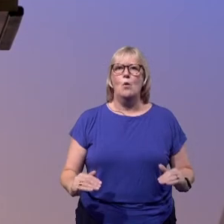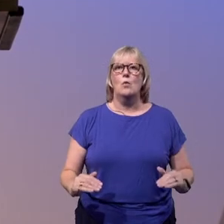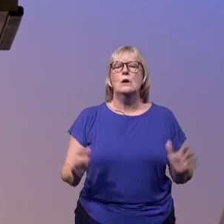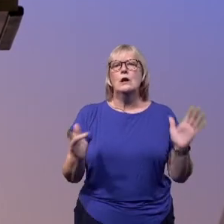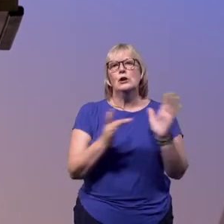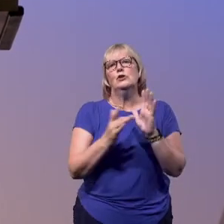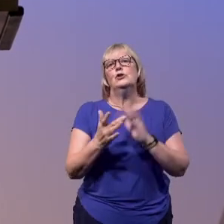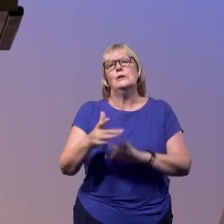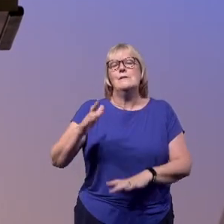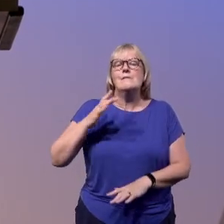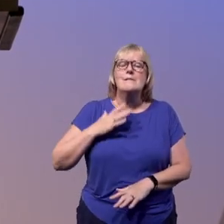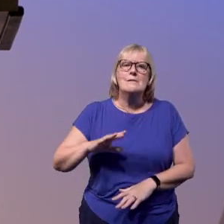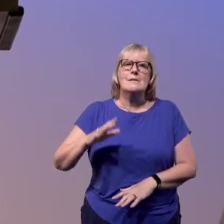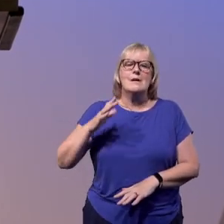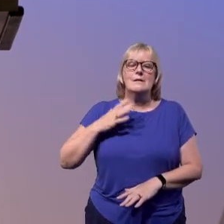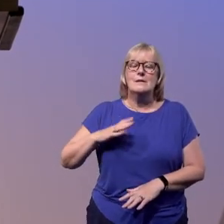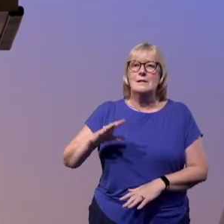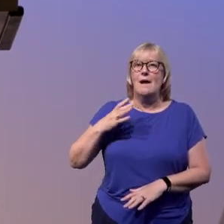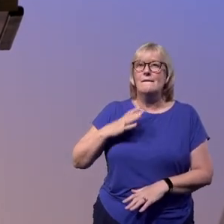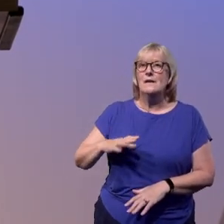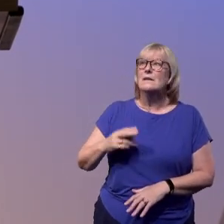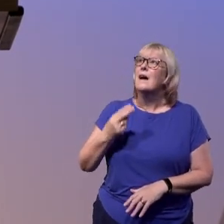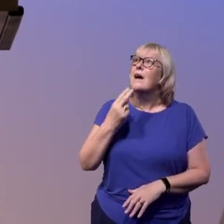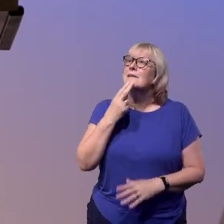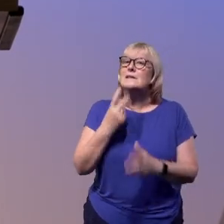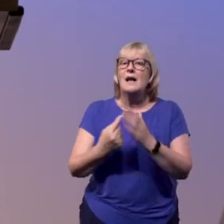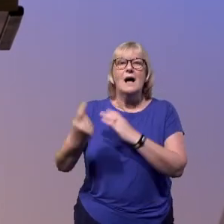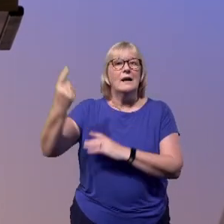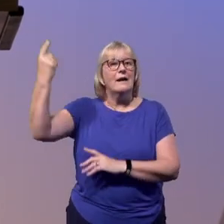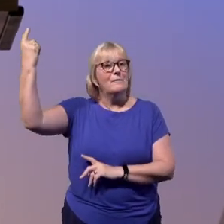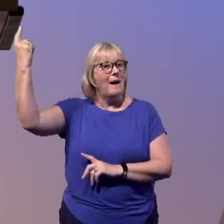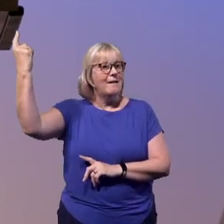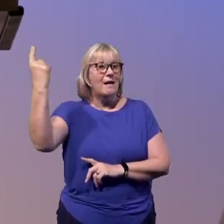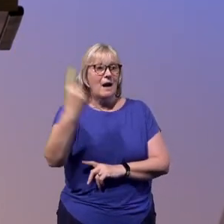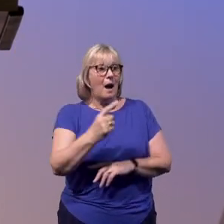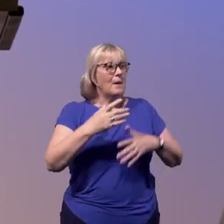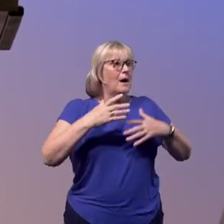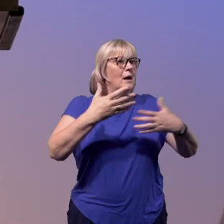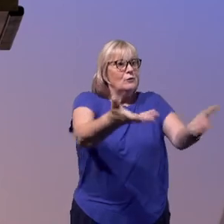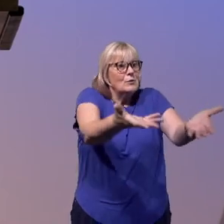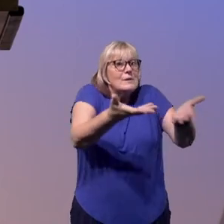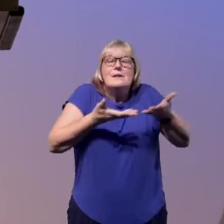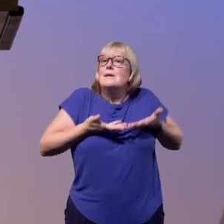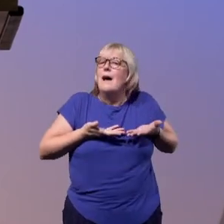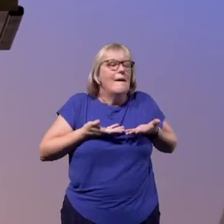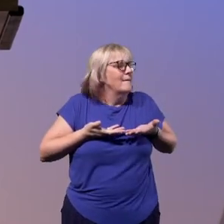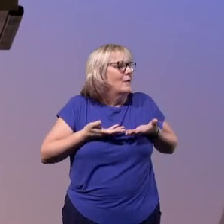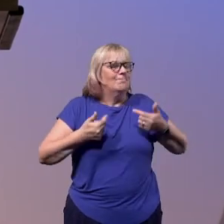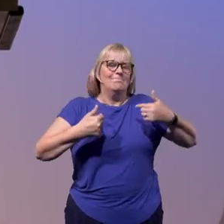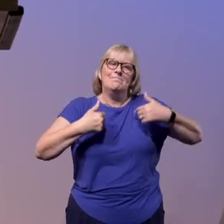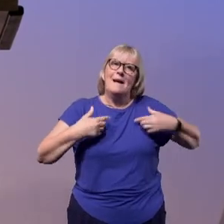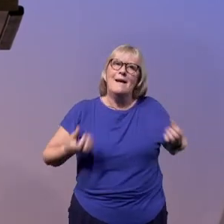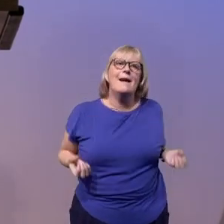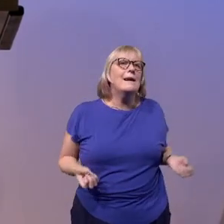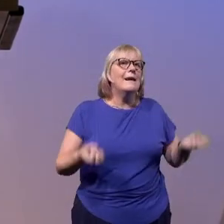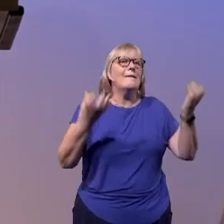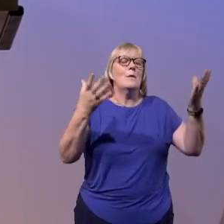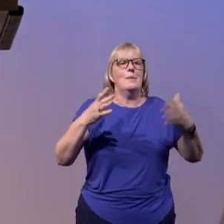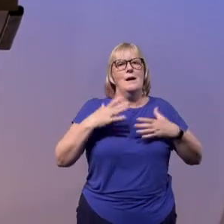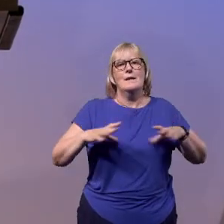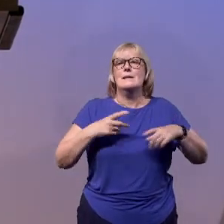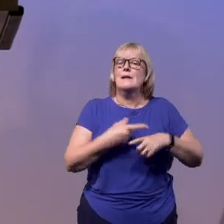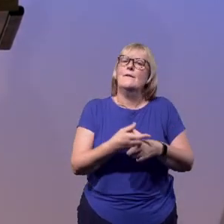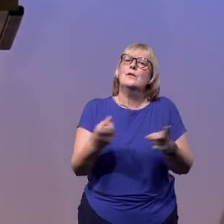servant. Even the Son of Man did not come to be served, but to serve and give his life as a ransom for many. So I want to say, as we look